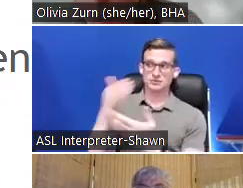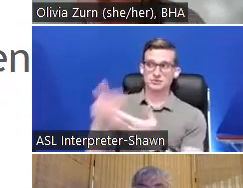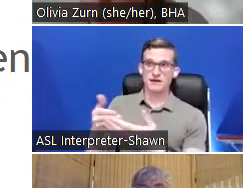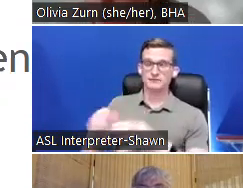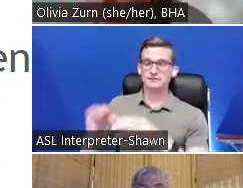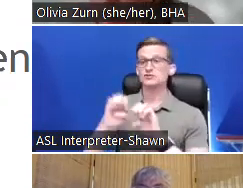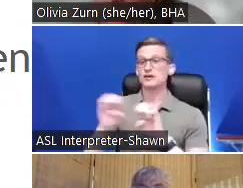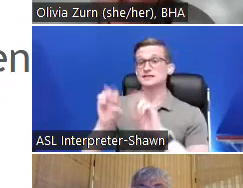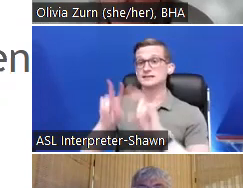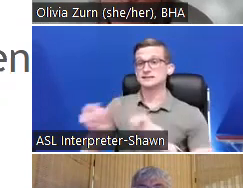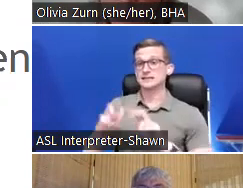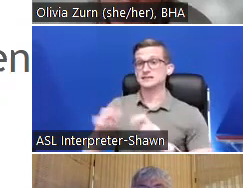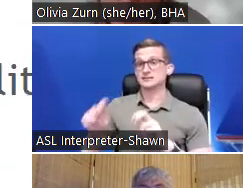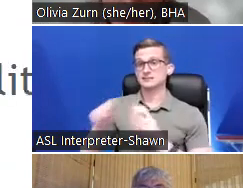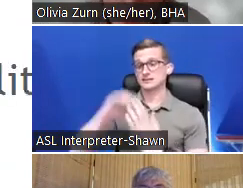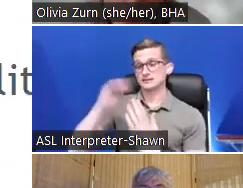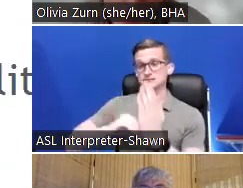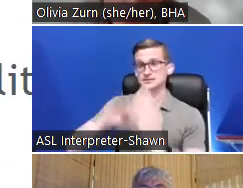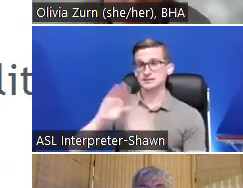a BHA created form.